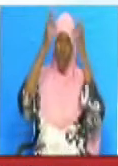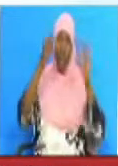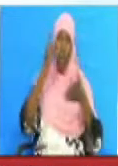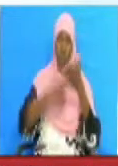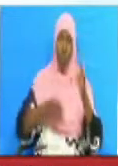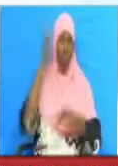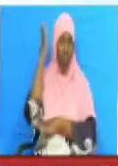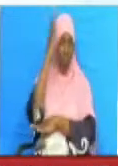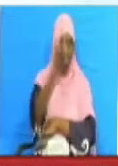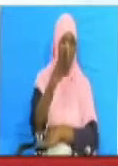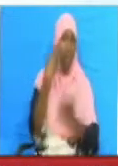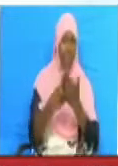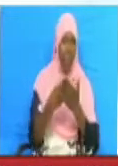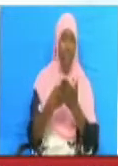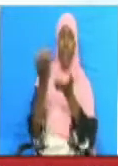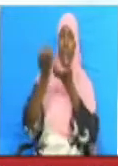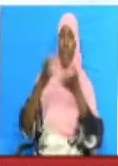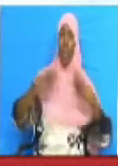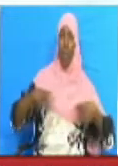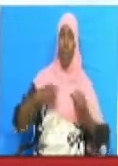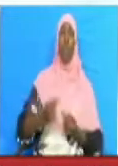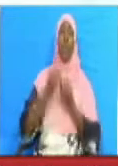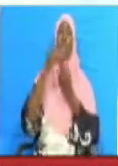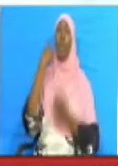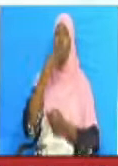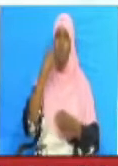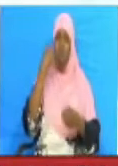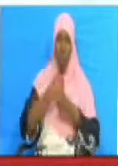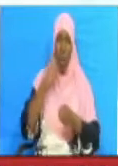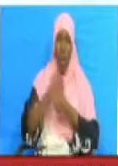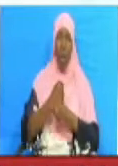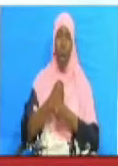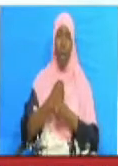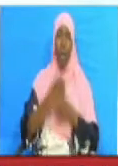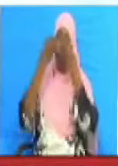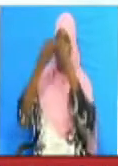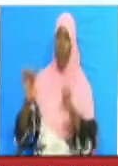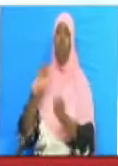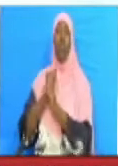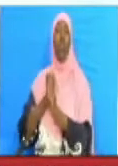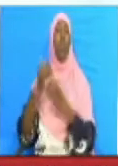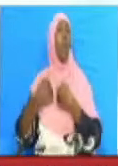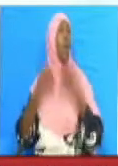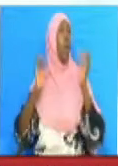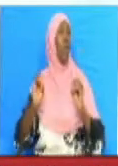needy people, especially those who are working and have now lost their jobs out of this